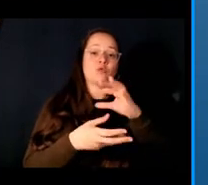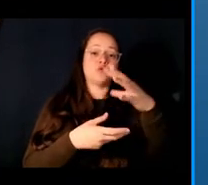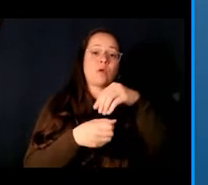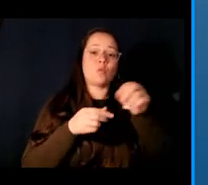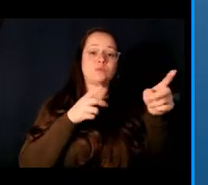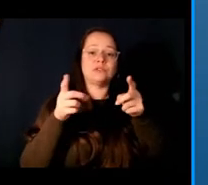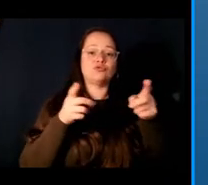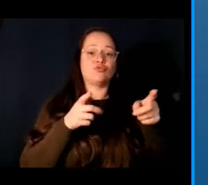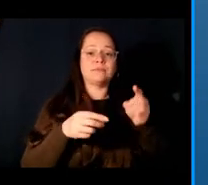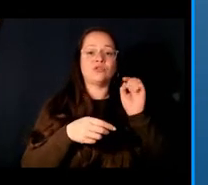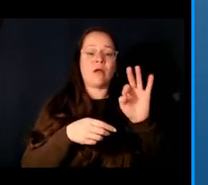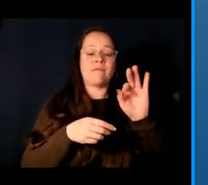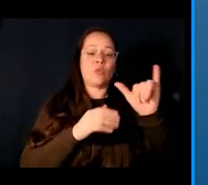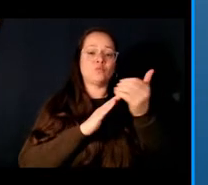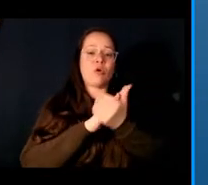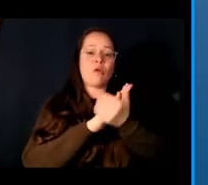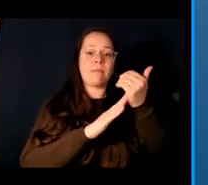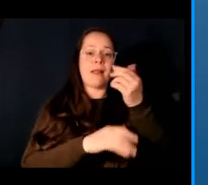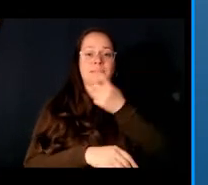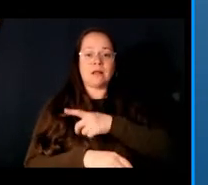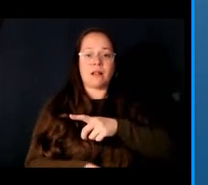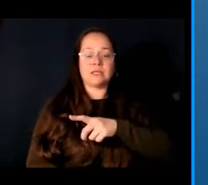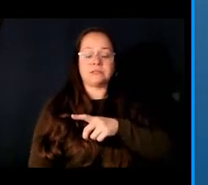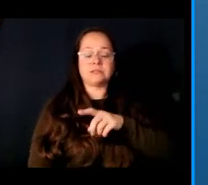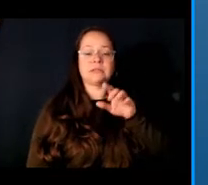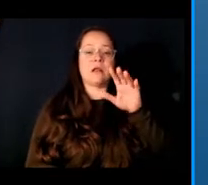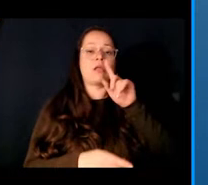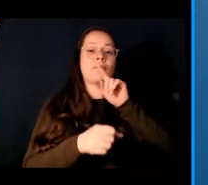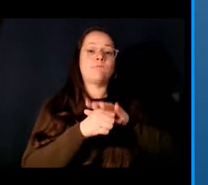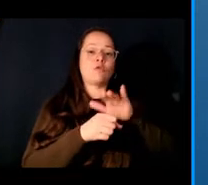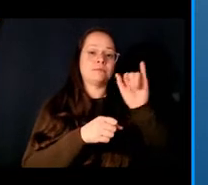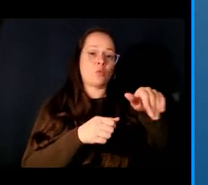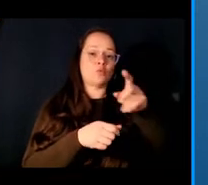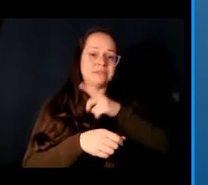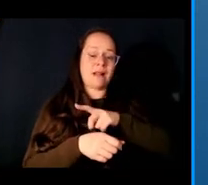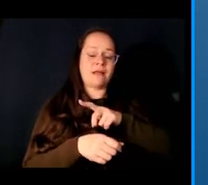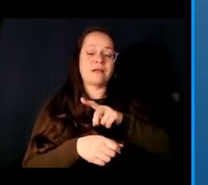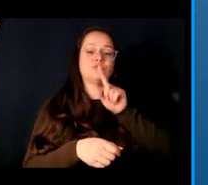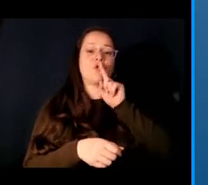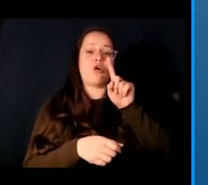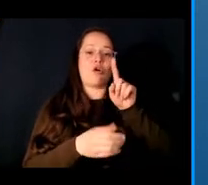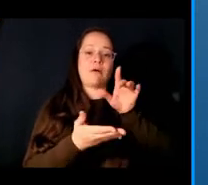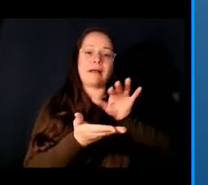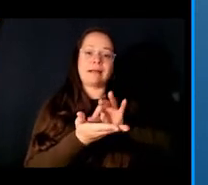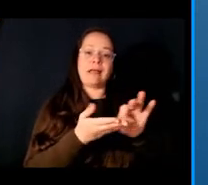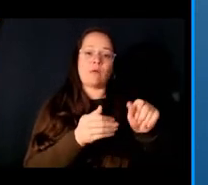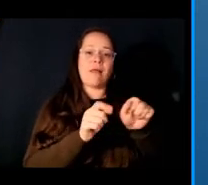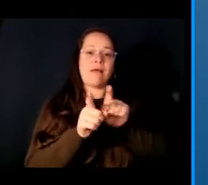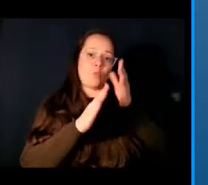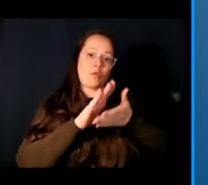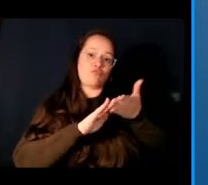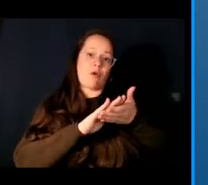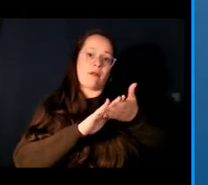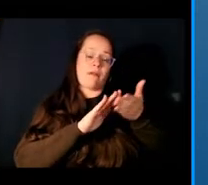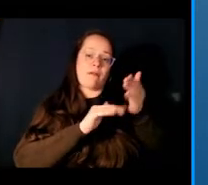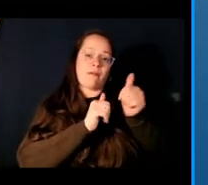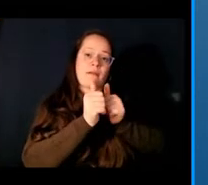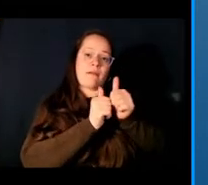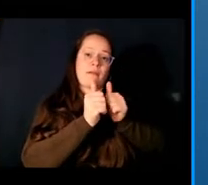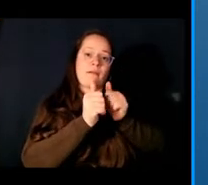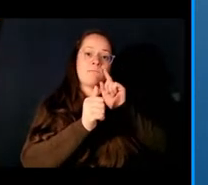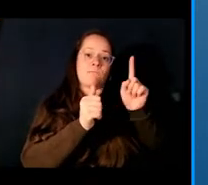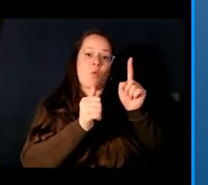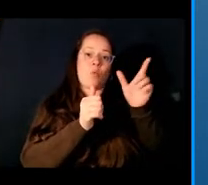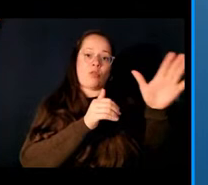of the automatic delegates and confirms that these delegates are counted as part of the total number of delegates official delegate